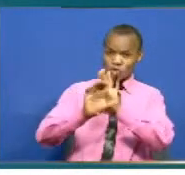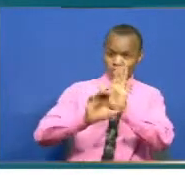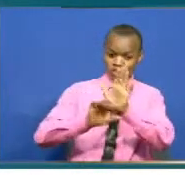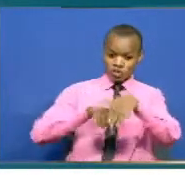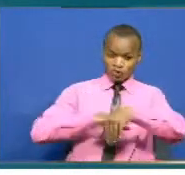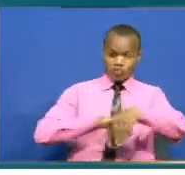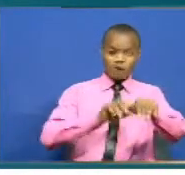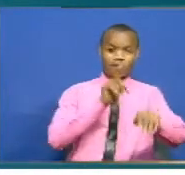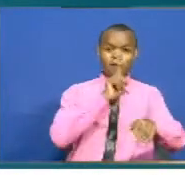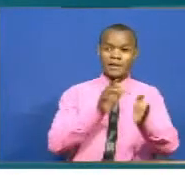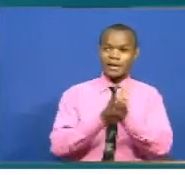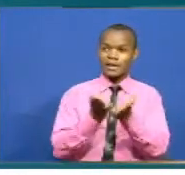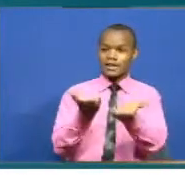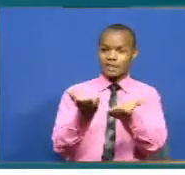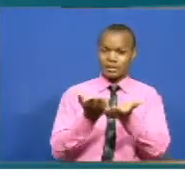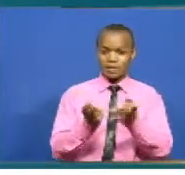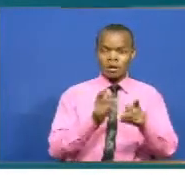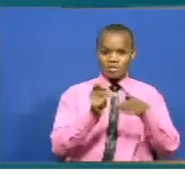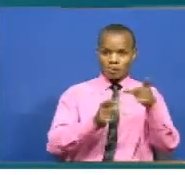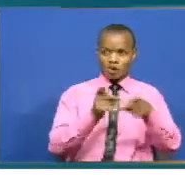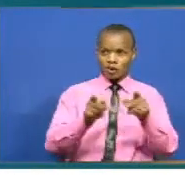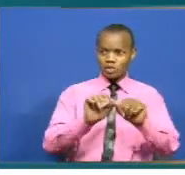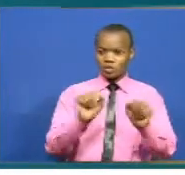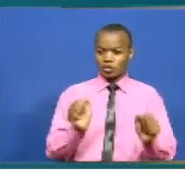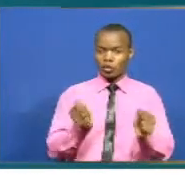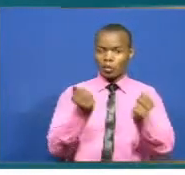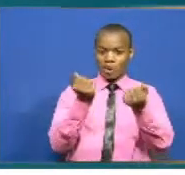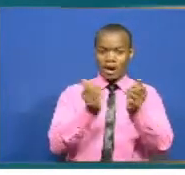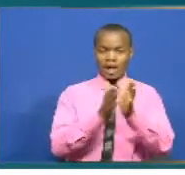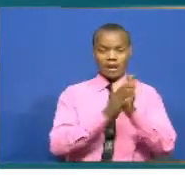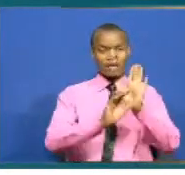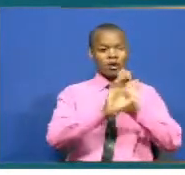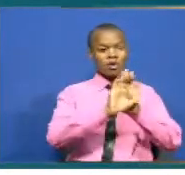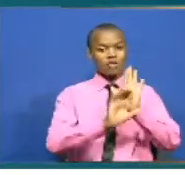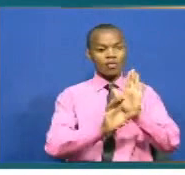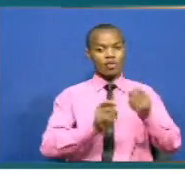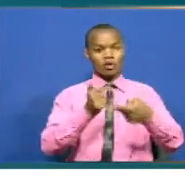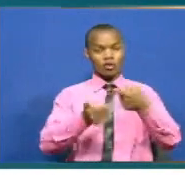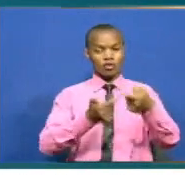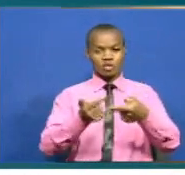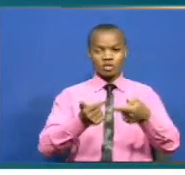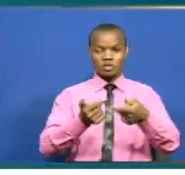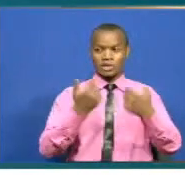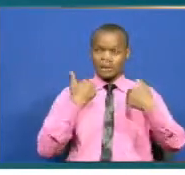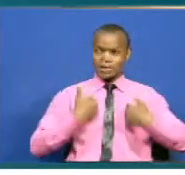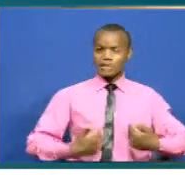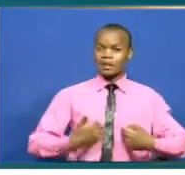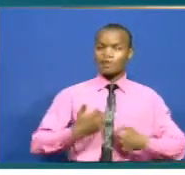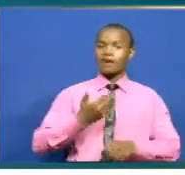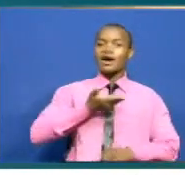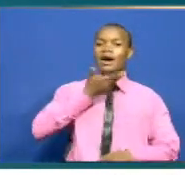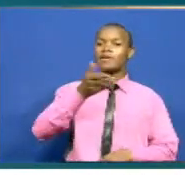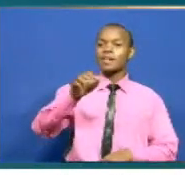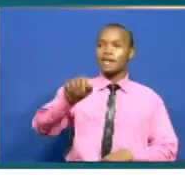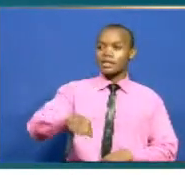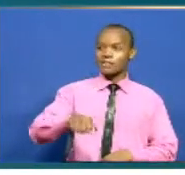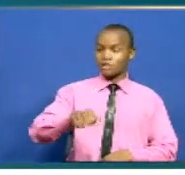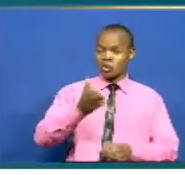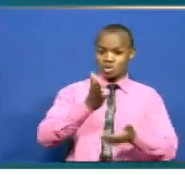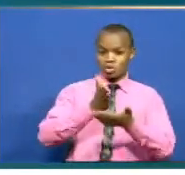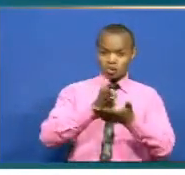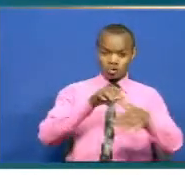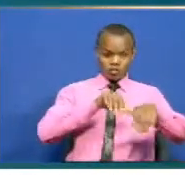requirements for a process to occur, for a conversation to continue? I would say yes, so long as we are within the constitutional